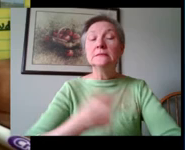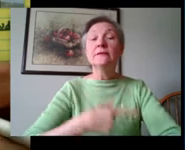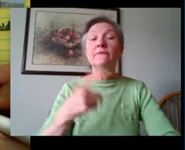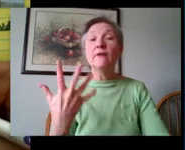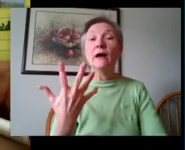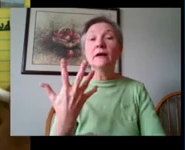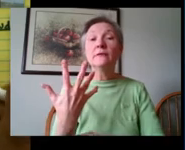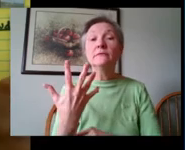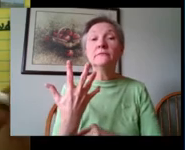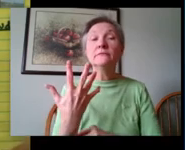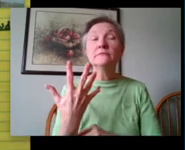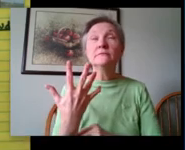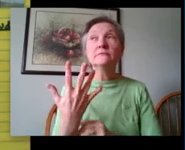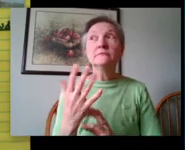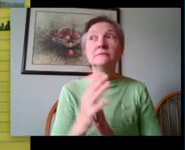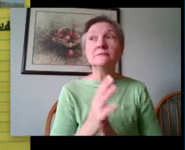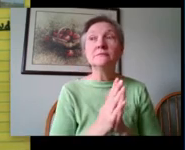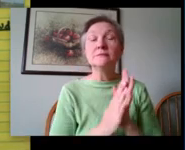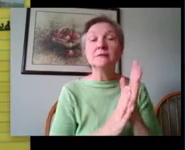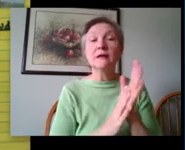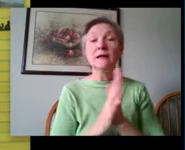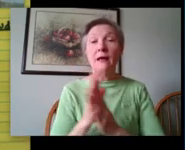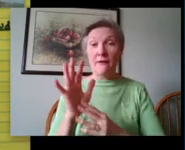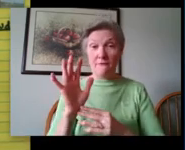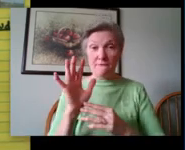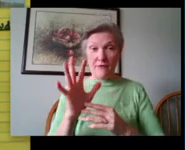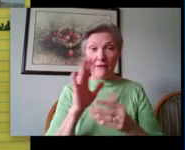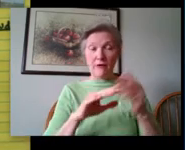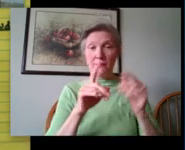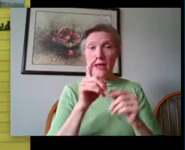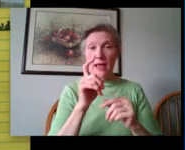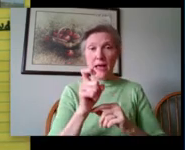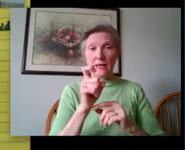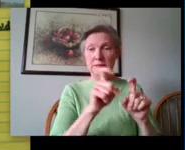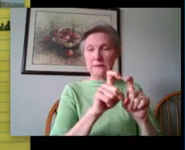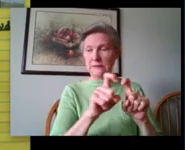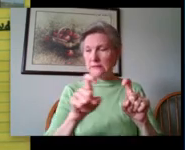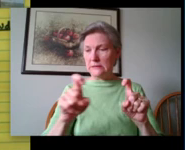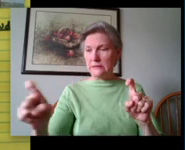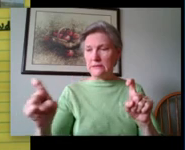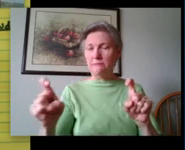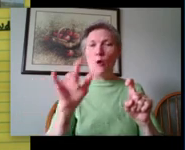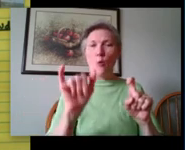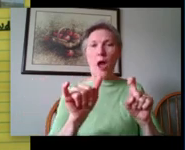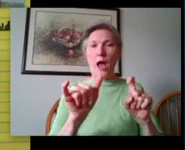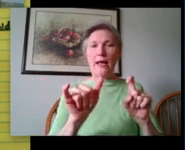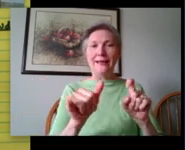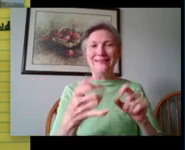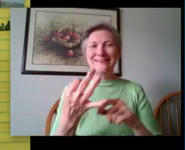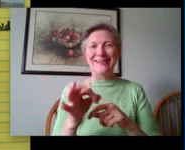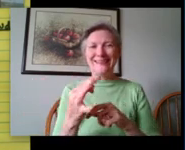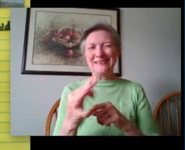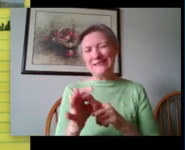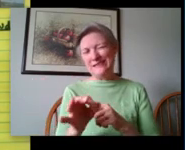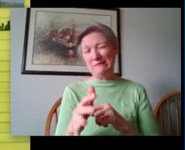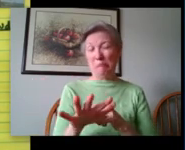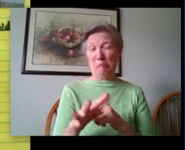5, I go to my 5 on my x-axis. My y-axis is 19. Not such a great day, but